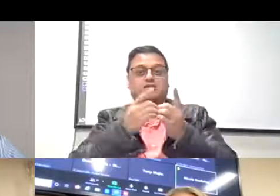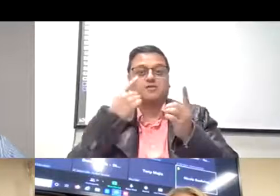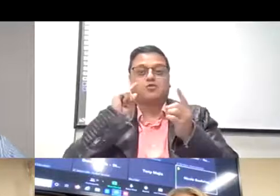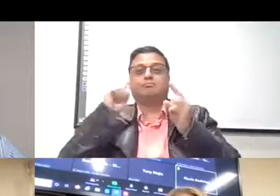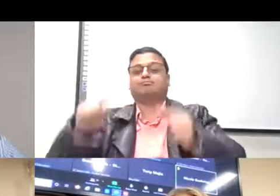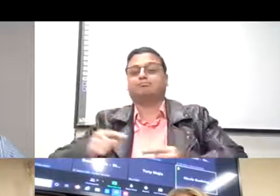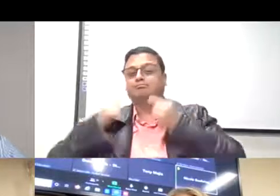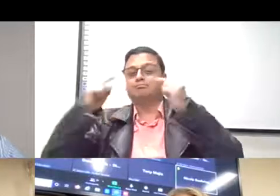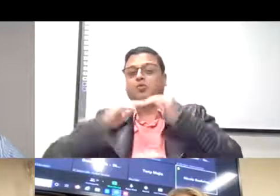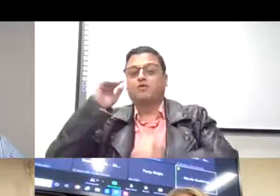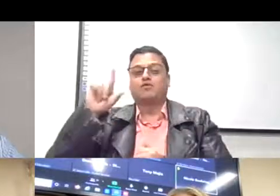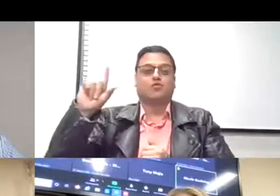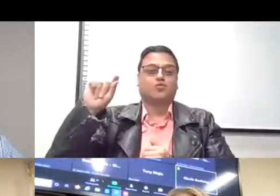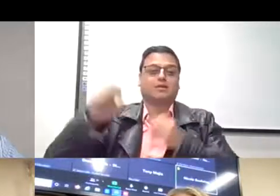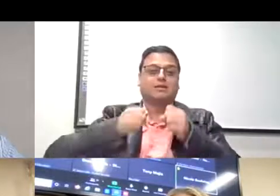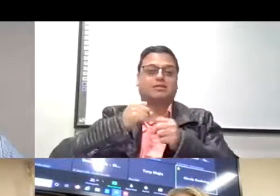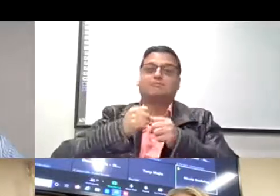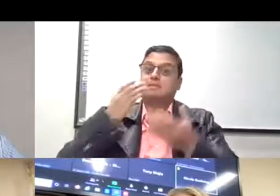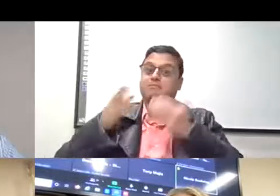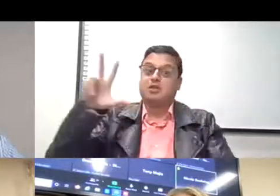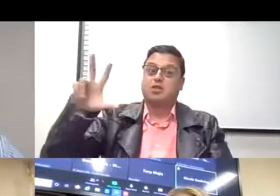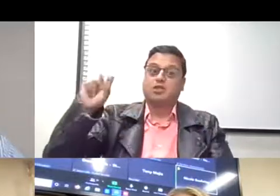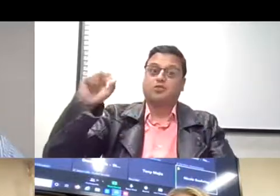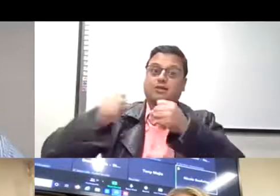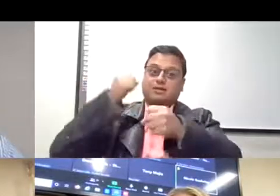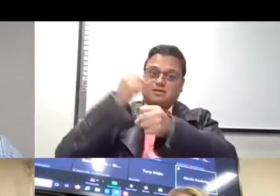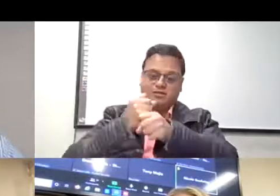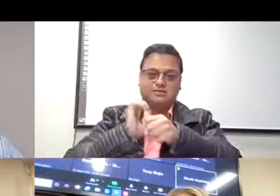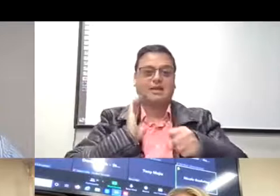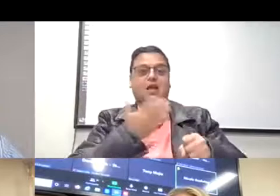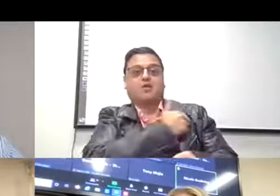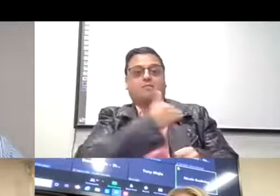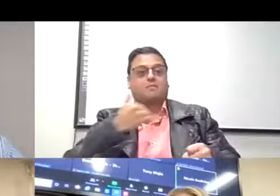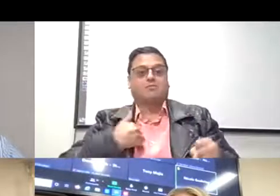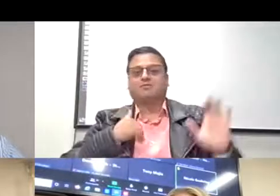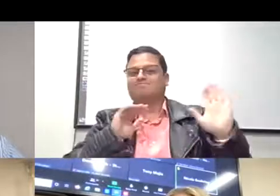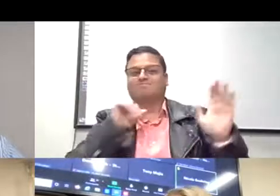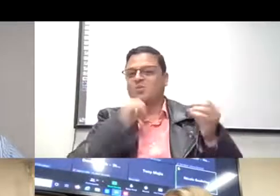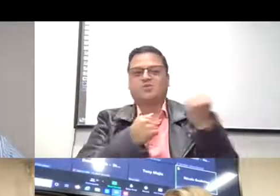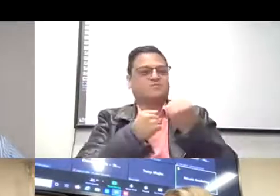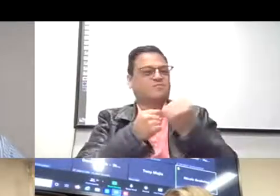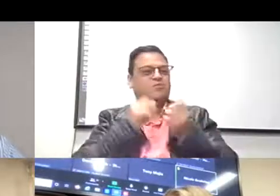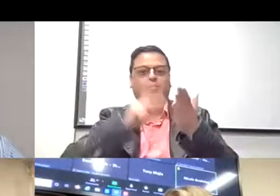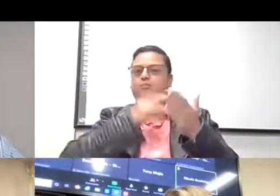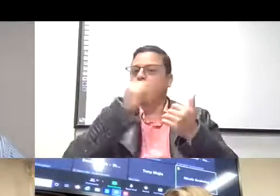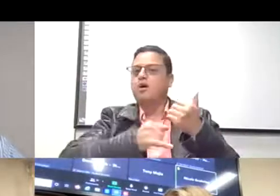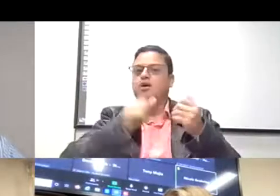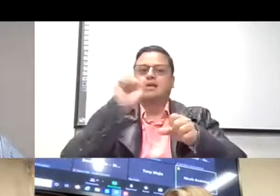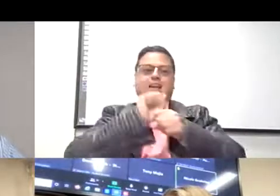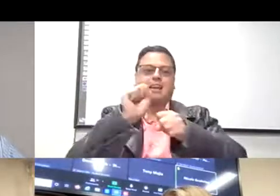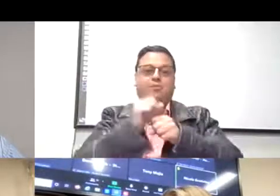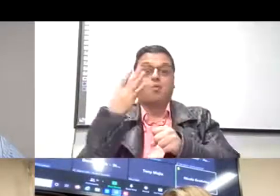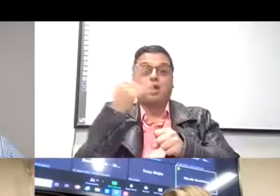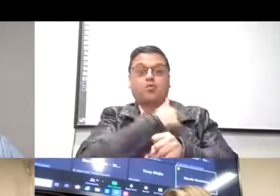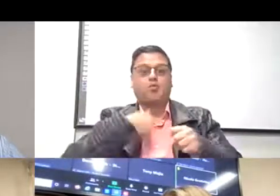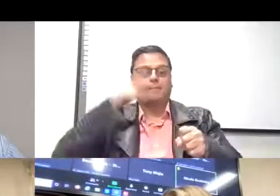2 decades, probably 3 decades. And our members are not in favor of project labor agreements. We believe that they impact the